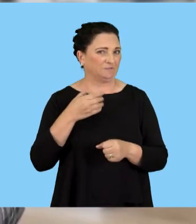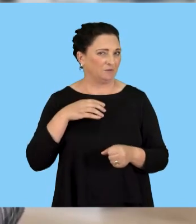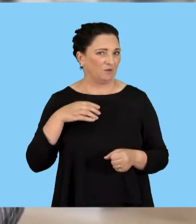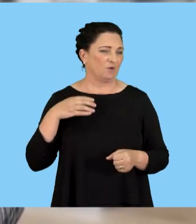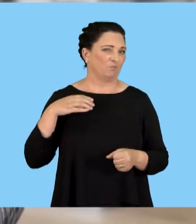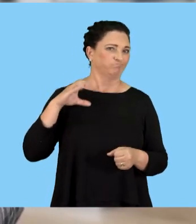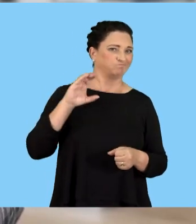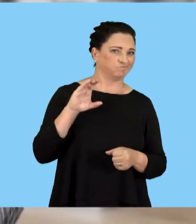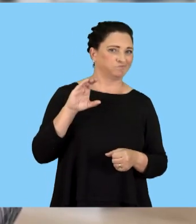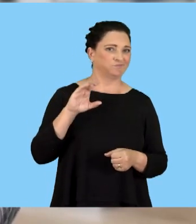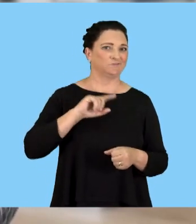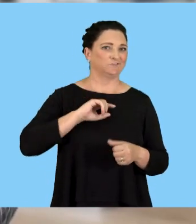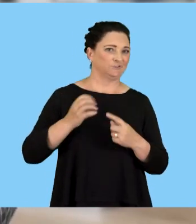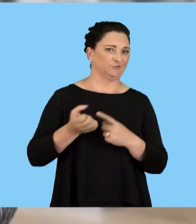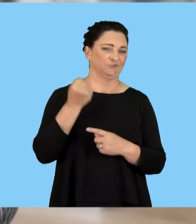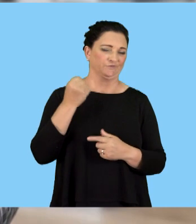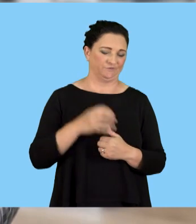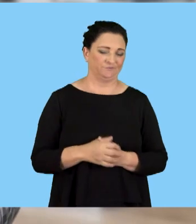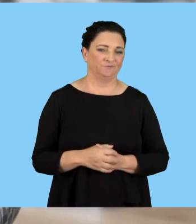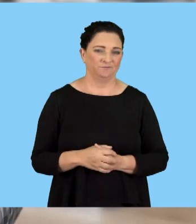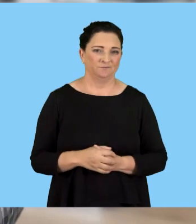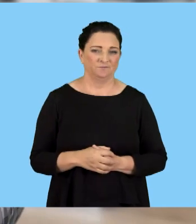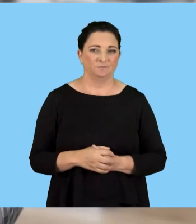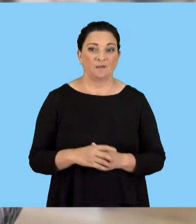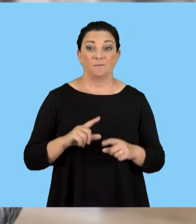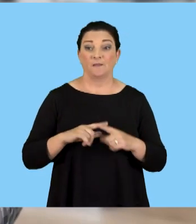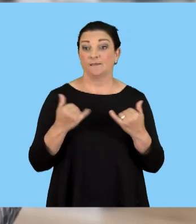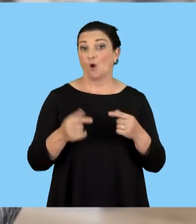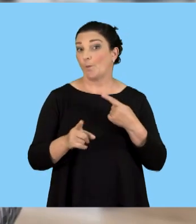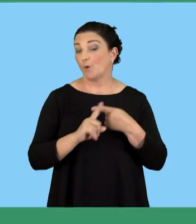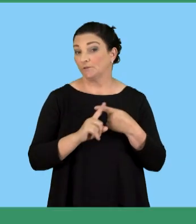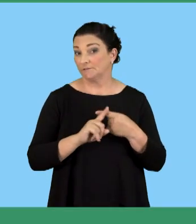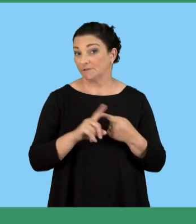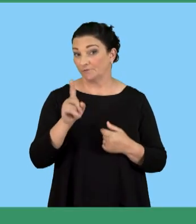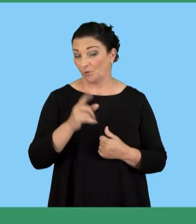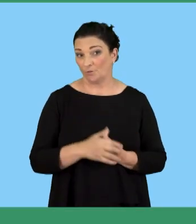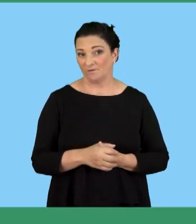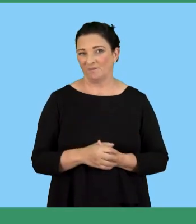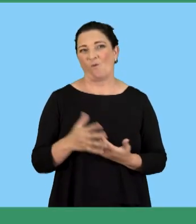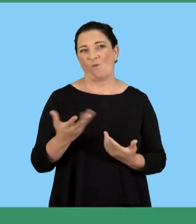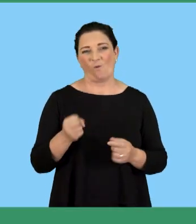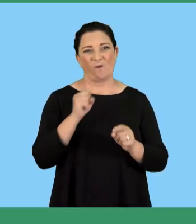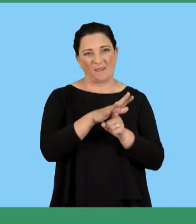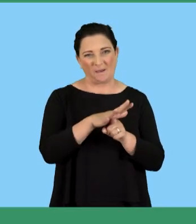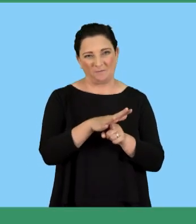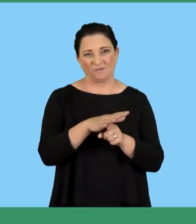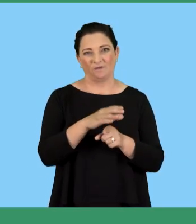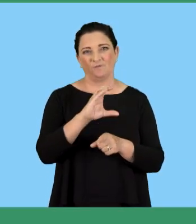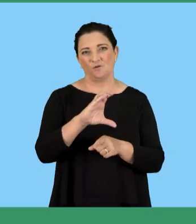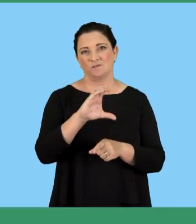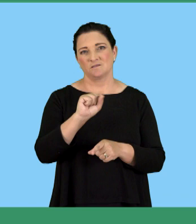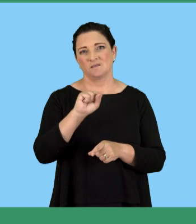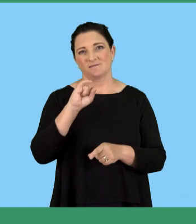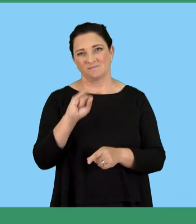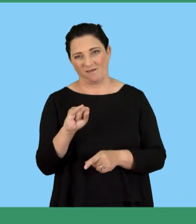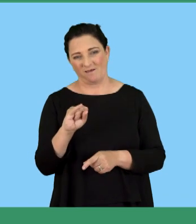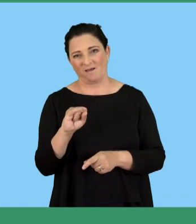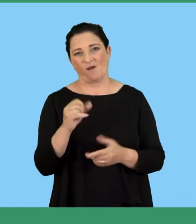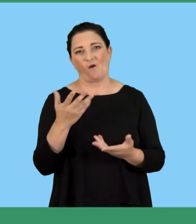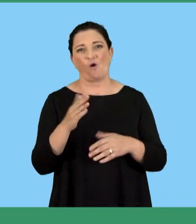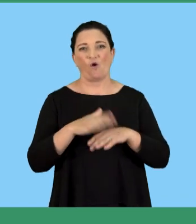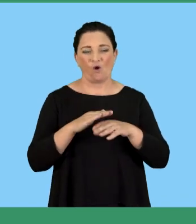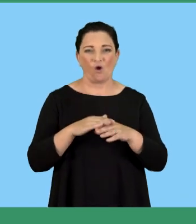efficient, they are using their profit to give back to the community. That is a negative aspect, because the focus of business always is